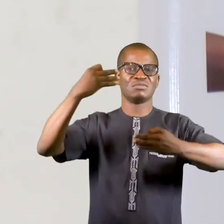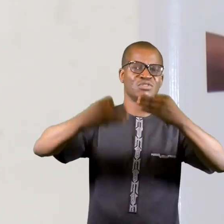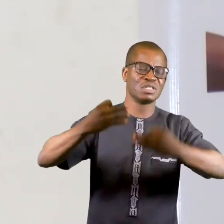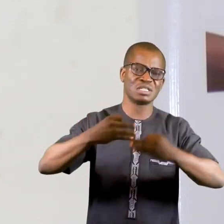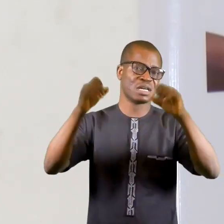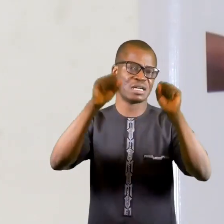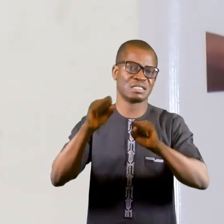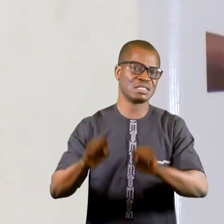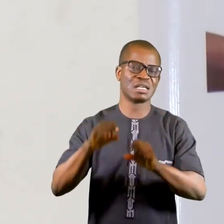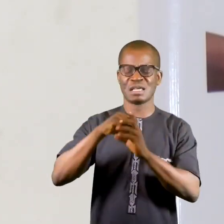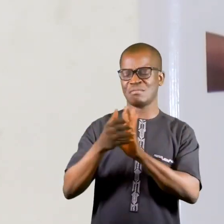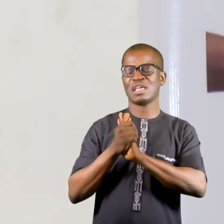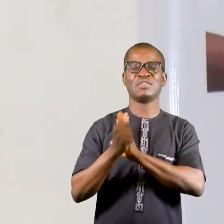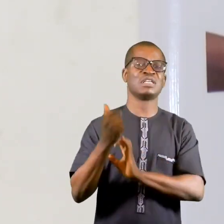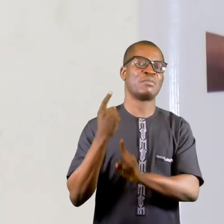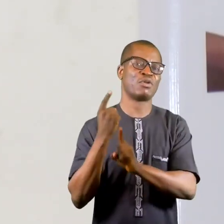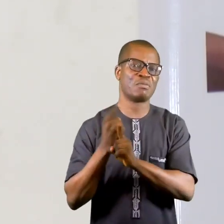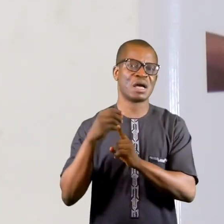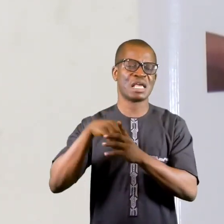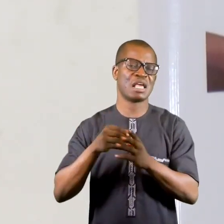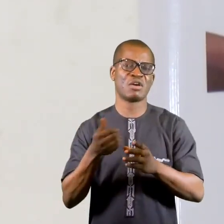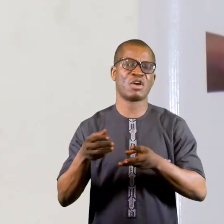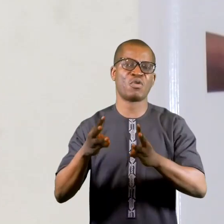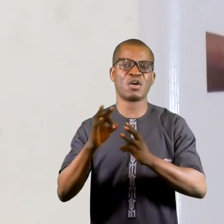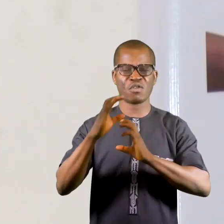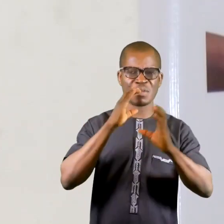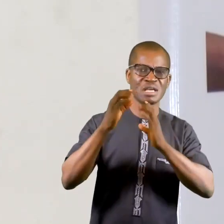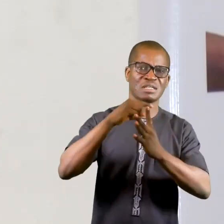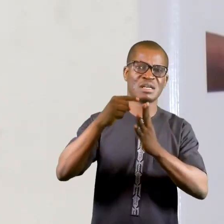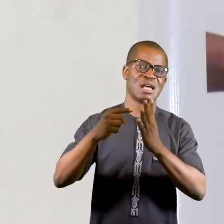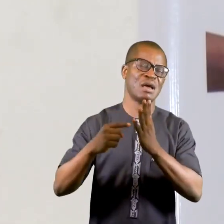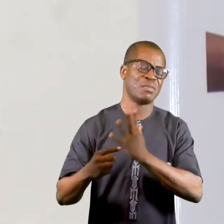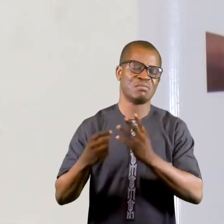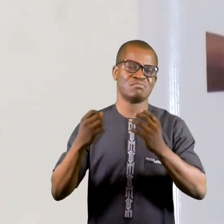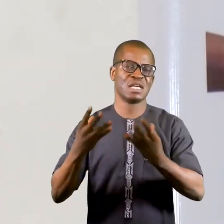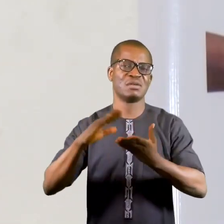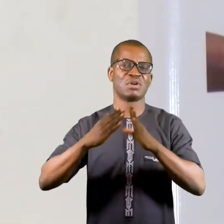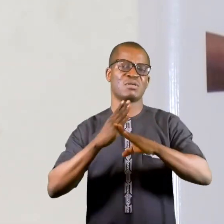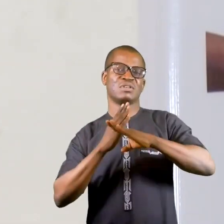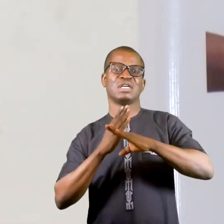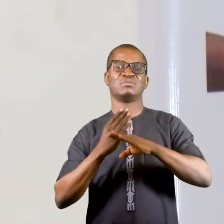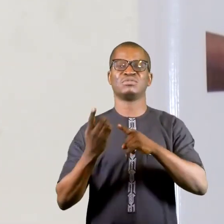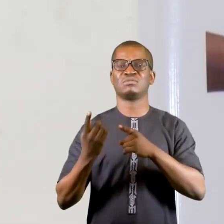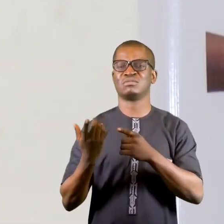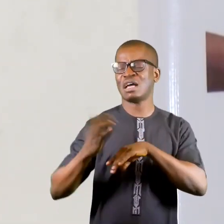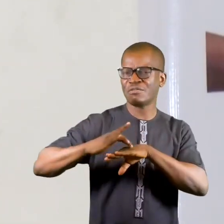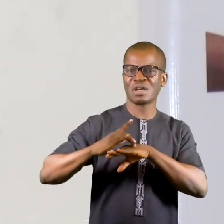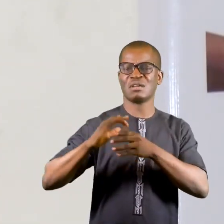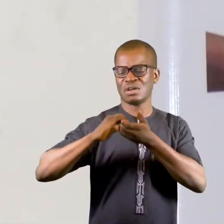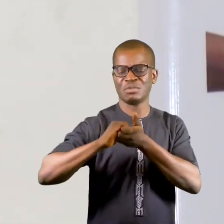judicial systems, inefficient channels of communication are among the many obstacles to